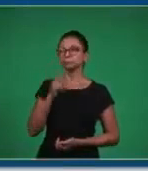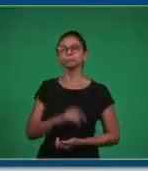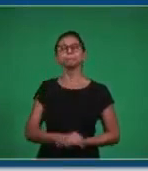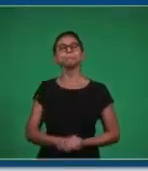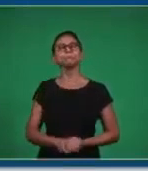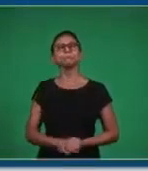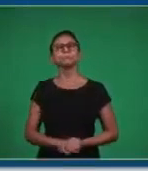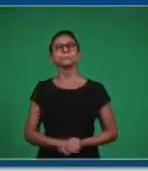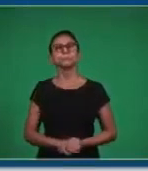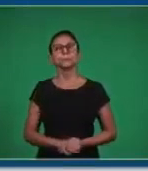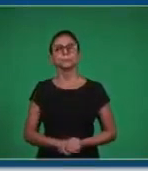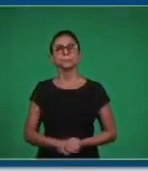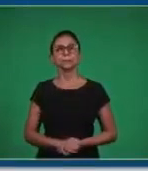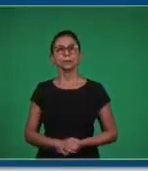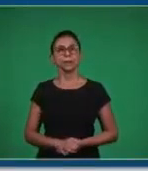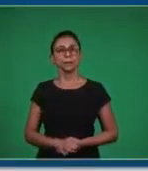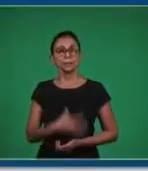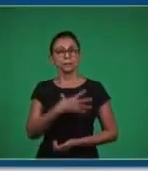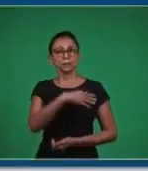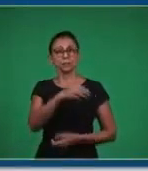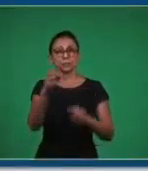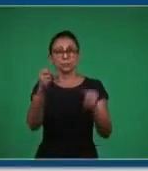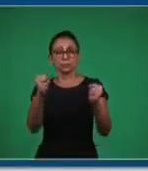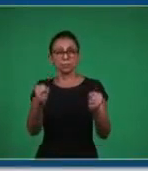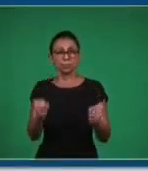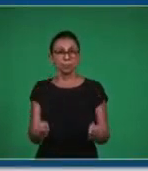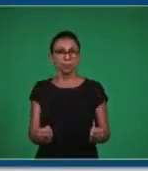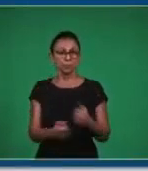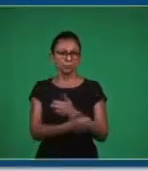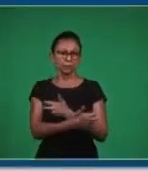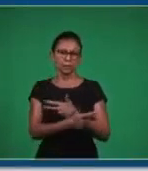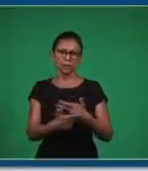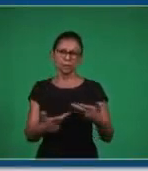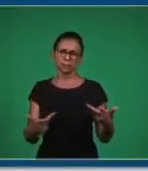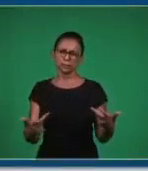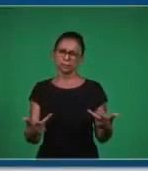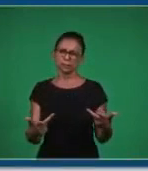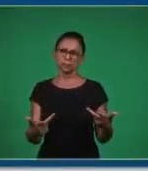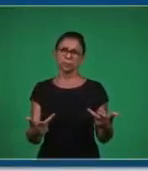Okay. They're able to do many things at home.